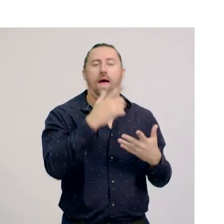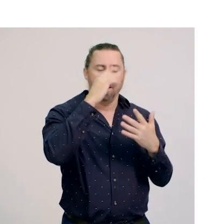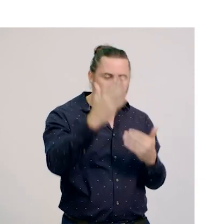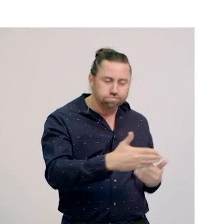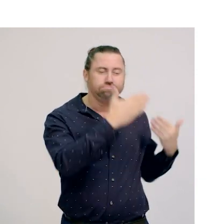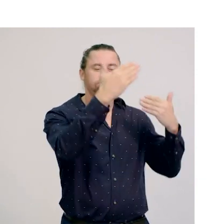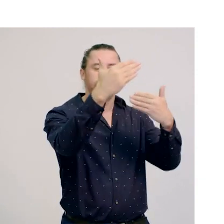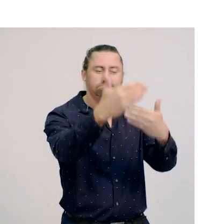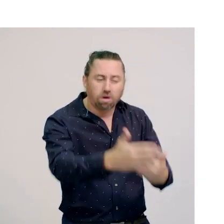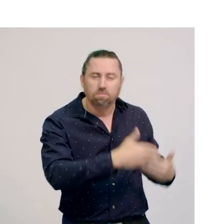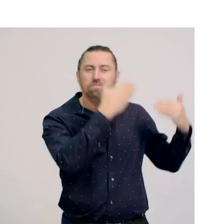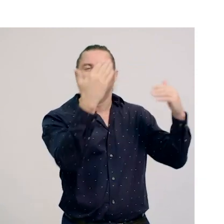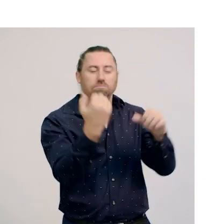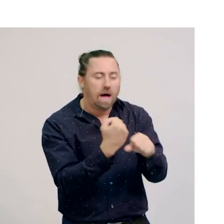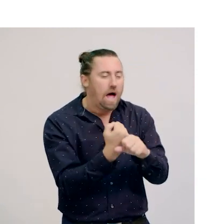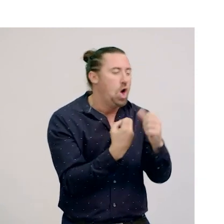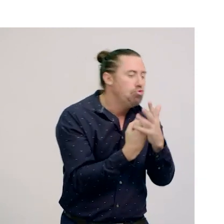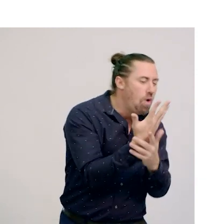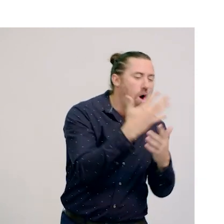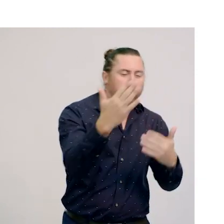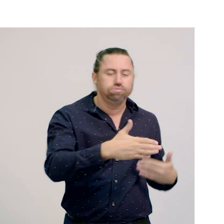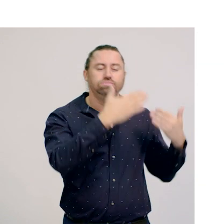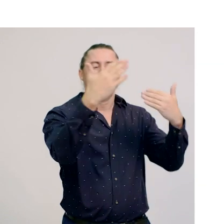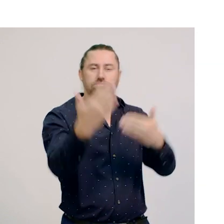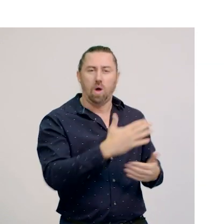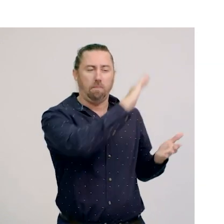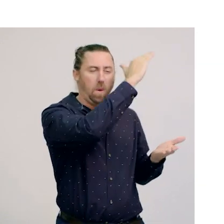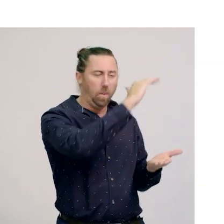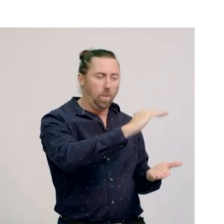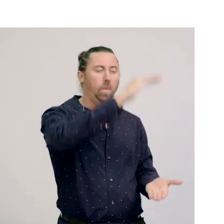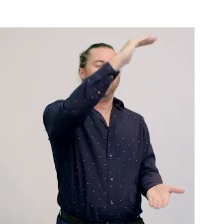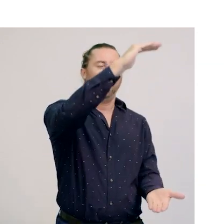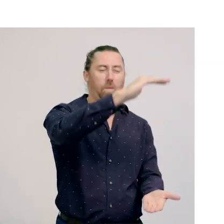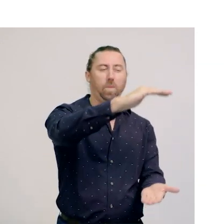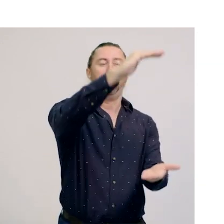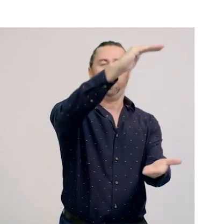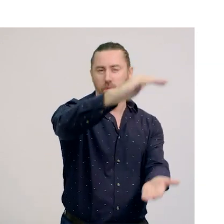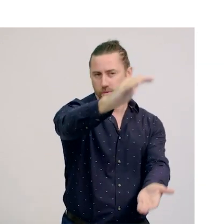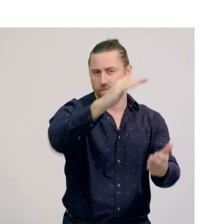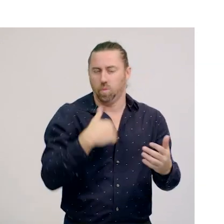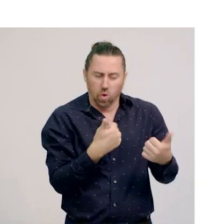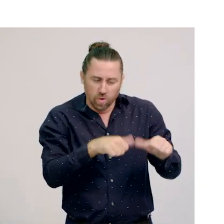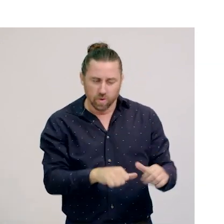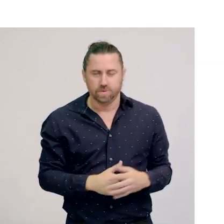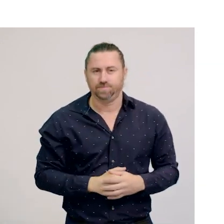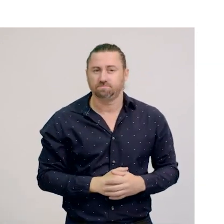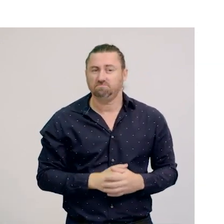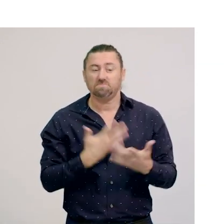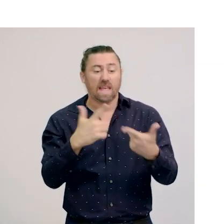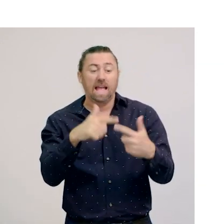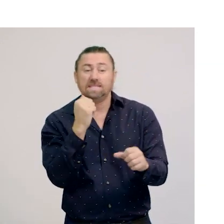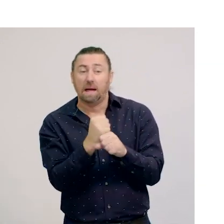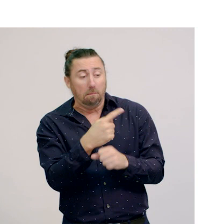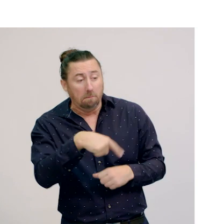produced, grown or replaced at a rate that is faster than the rate that it's being used. Examples of